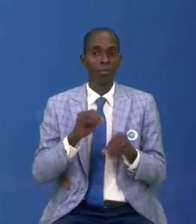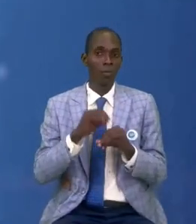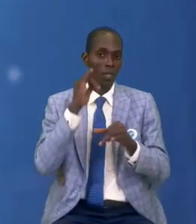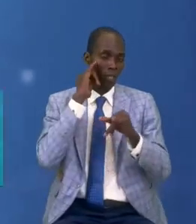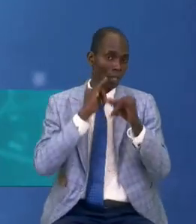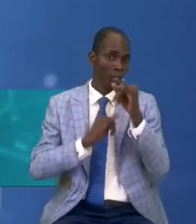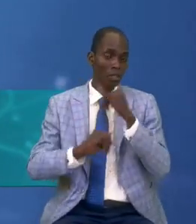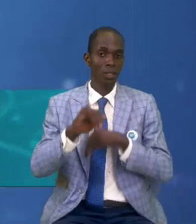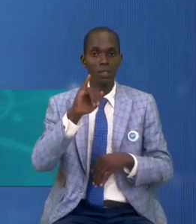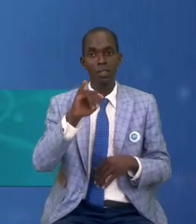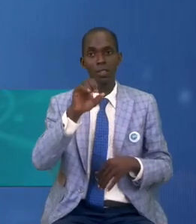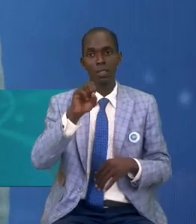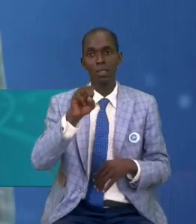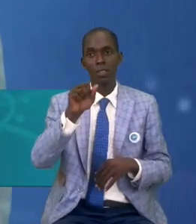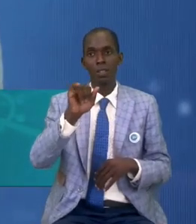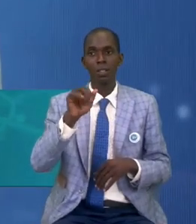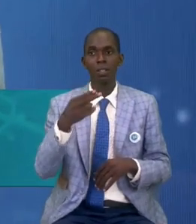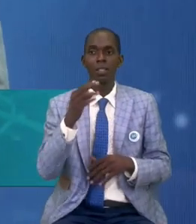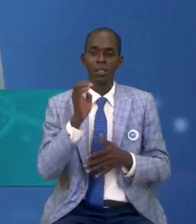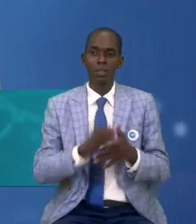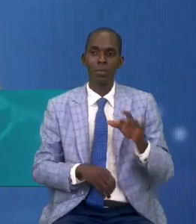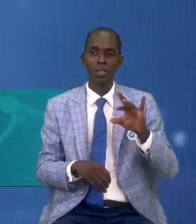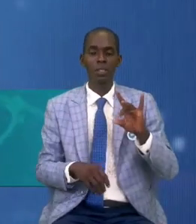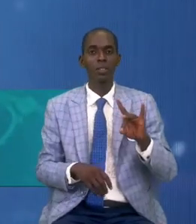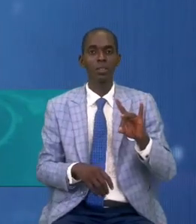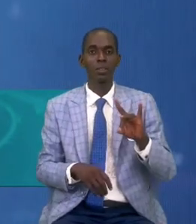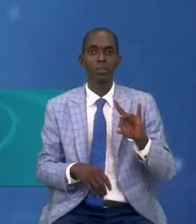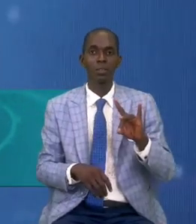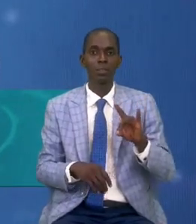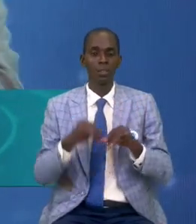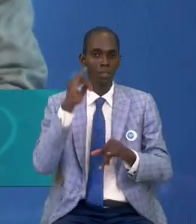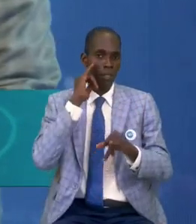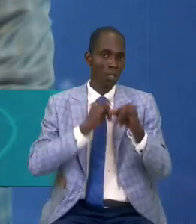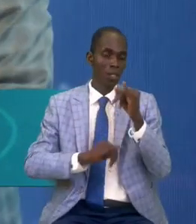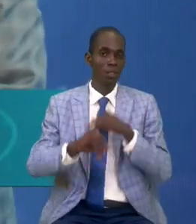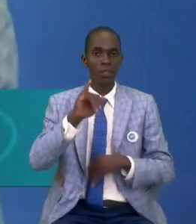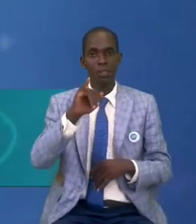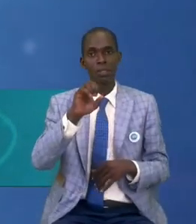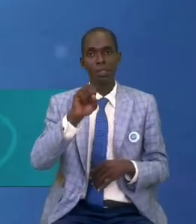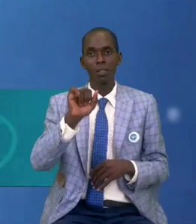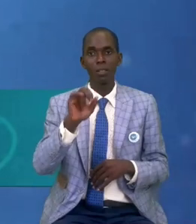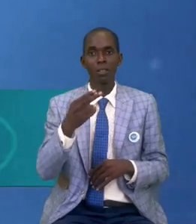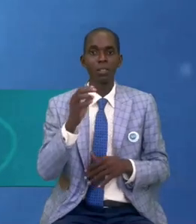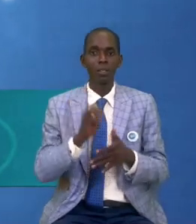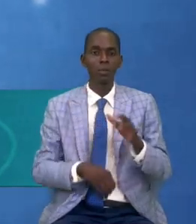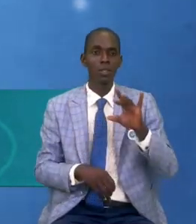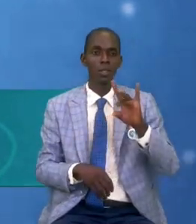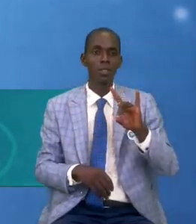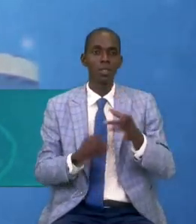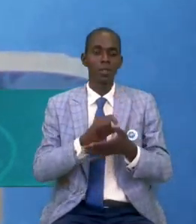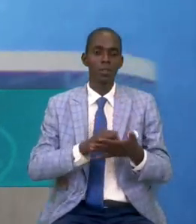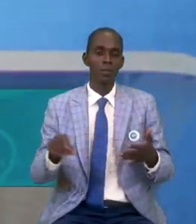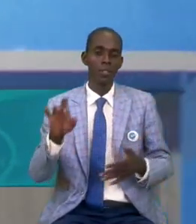Isaiah chapter 8, we're looking at verse 18. It's talking about the children of God,